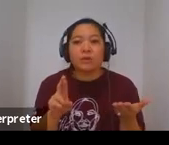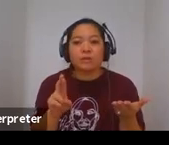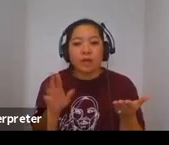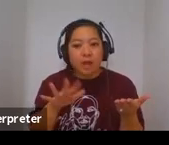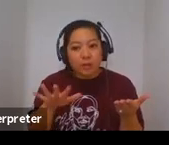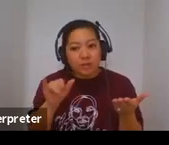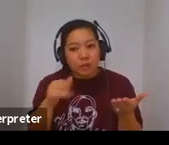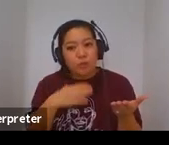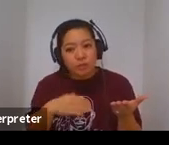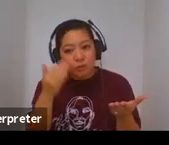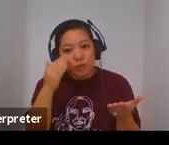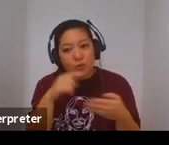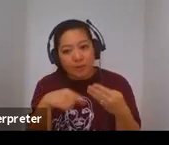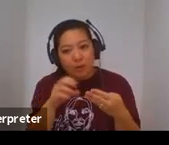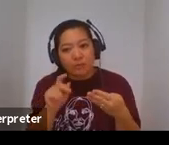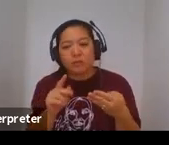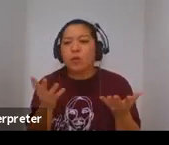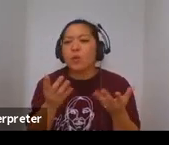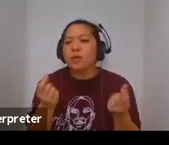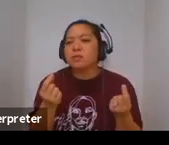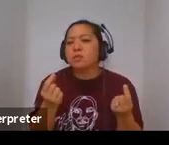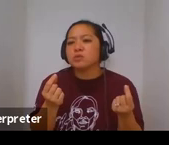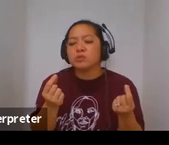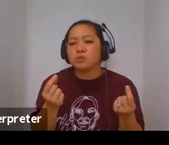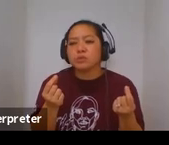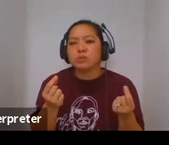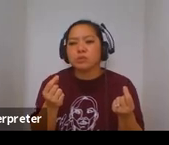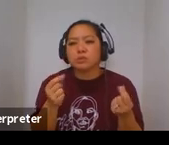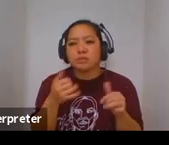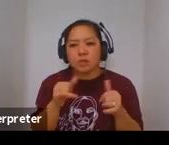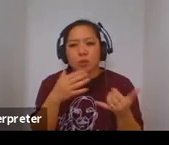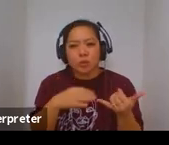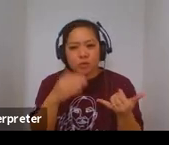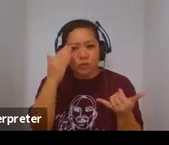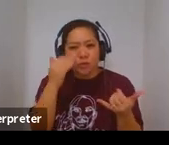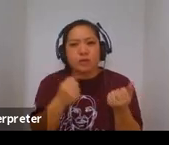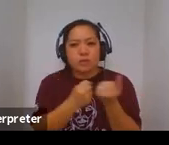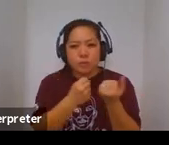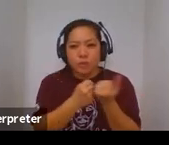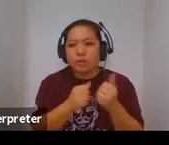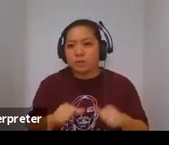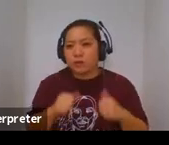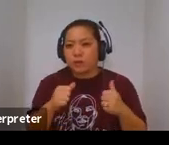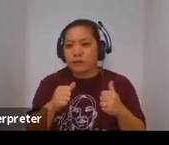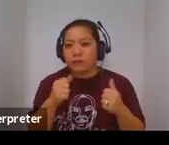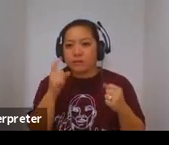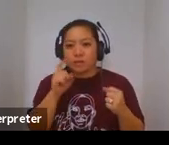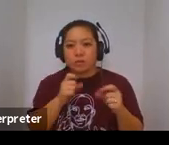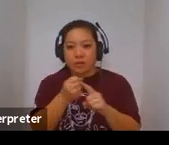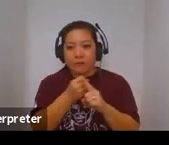areas that you wish you knew about? What do you still wish you knew about supporting survivors of sexual